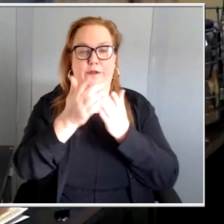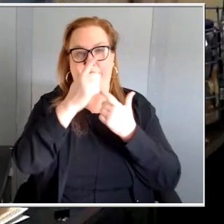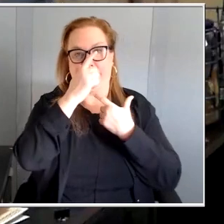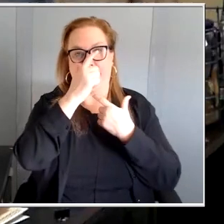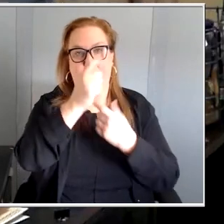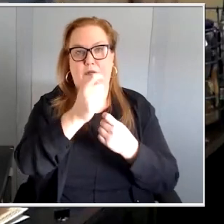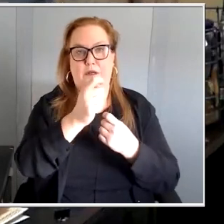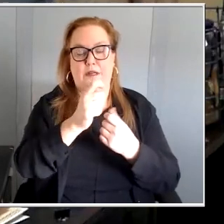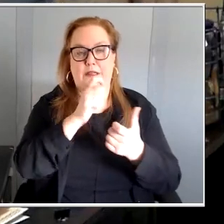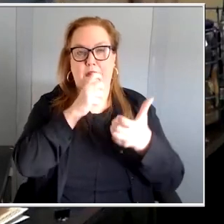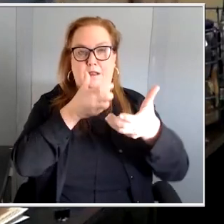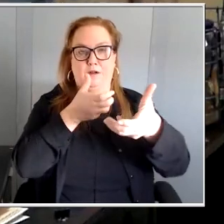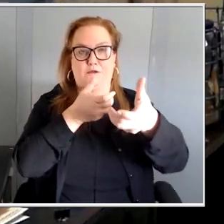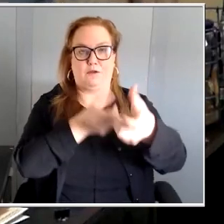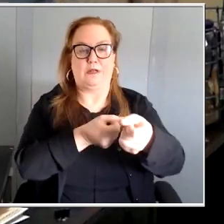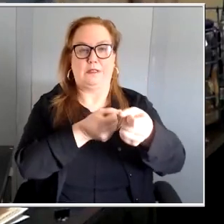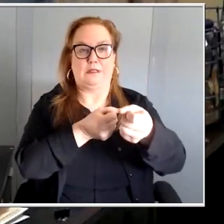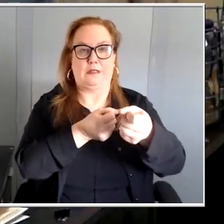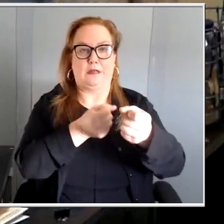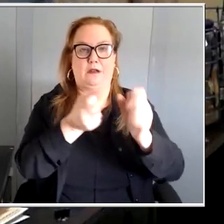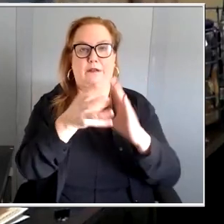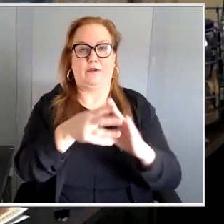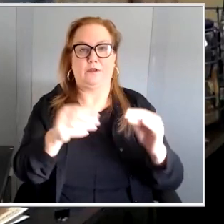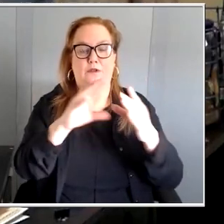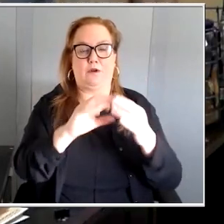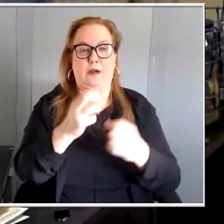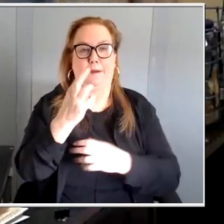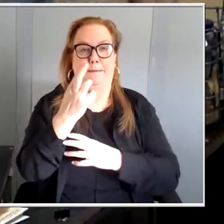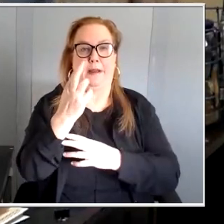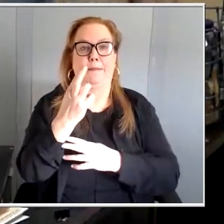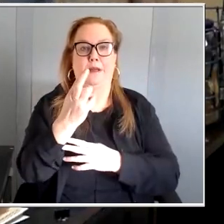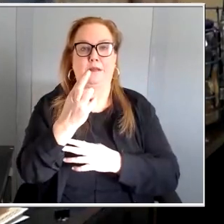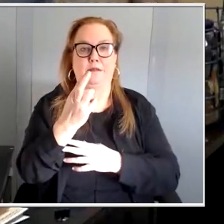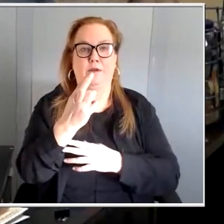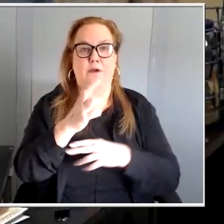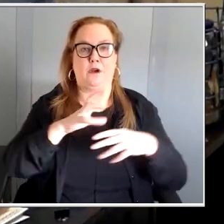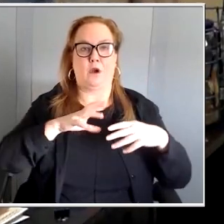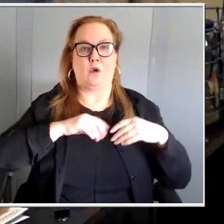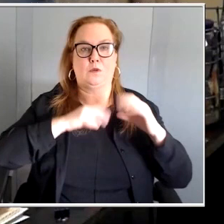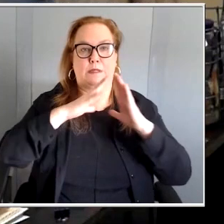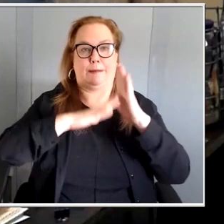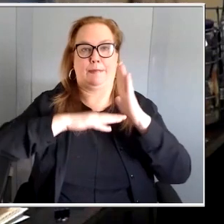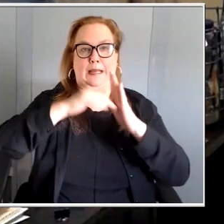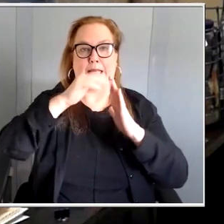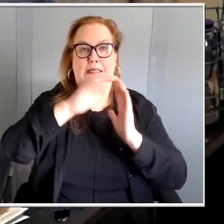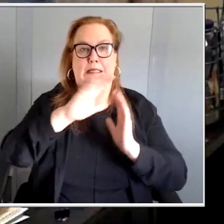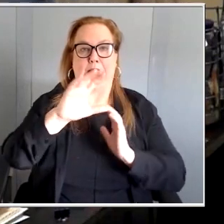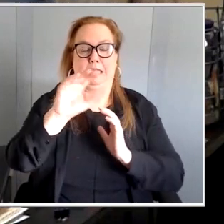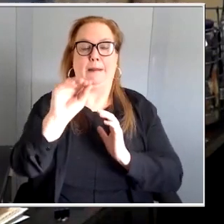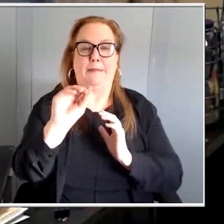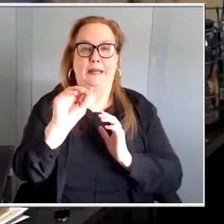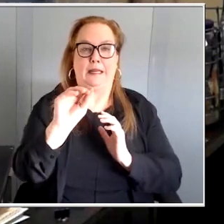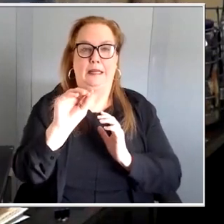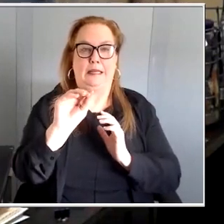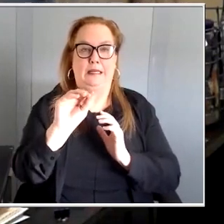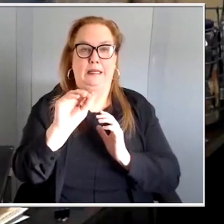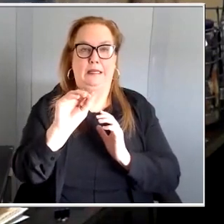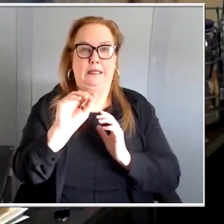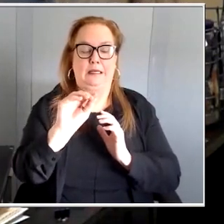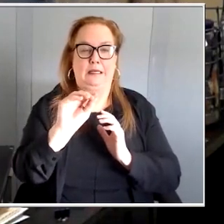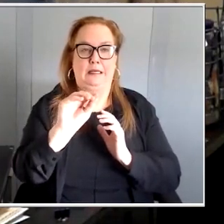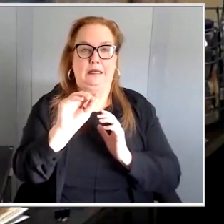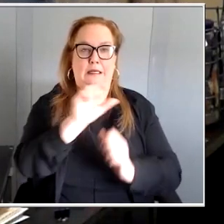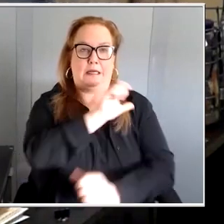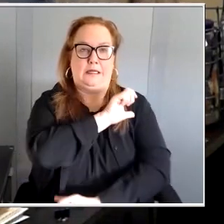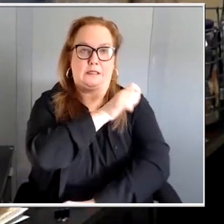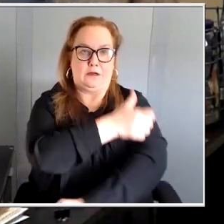the distrust. I'll give you a quick story of my best friend who owns a painting company, and he's an authority